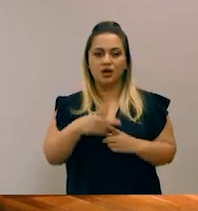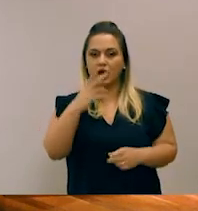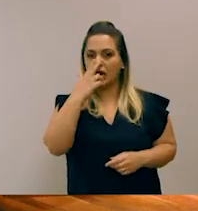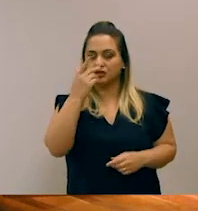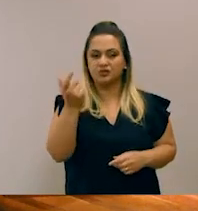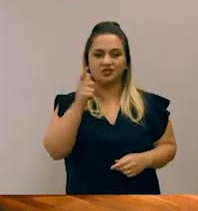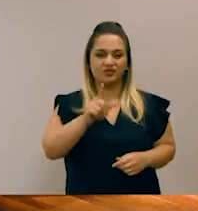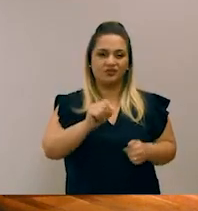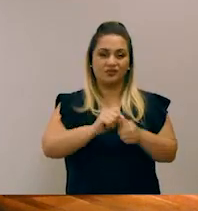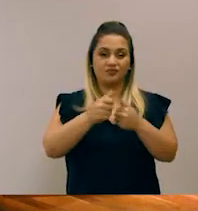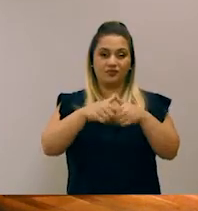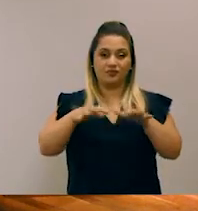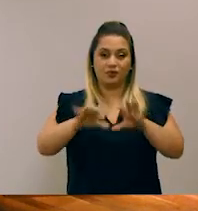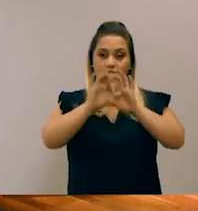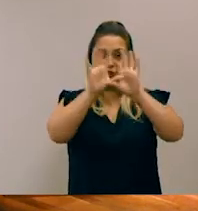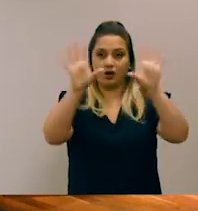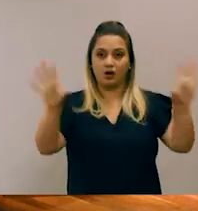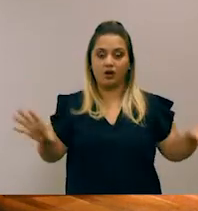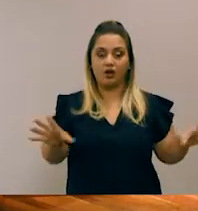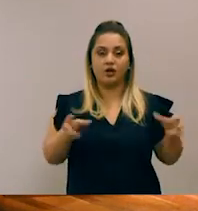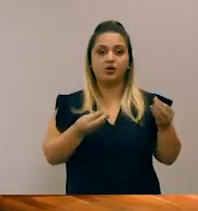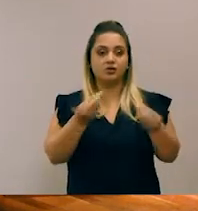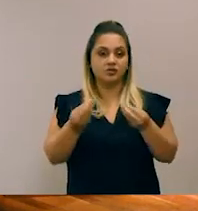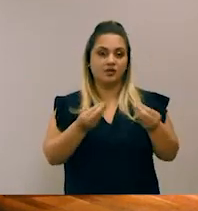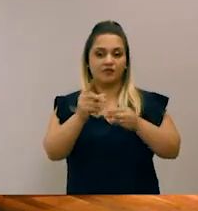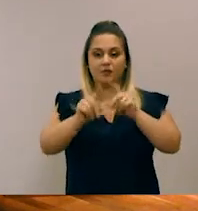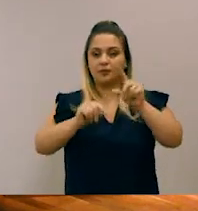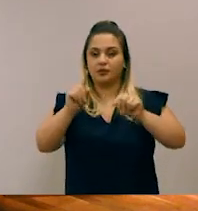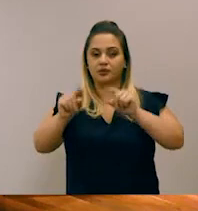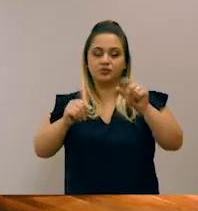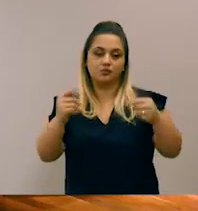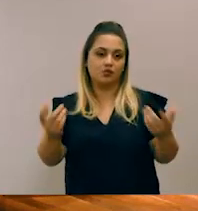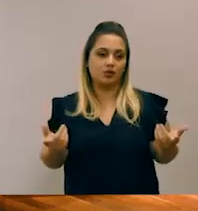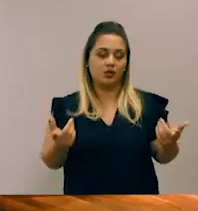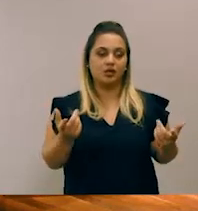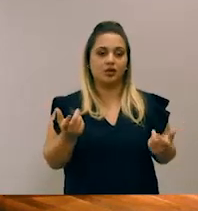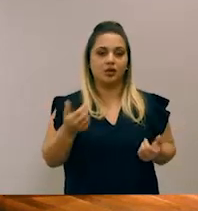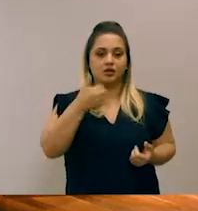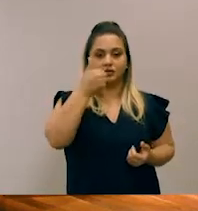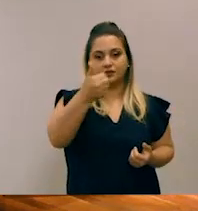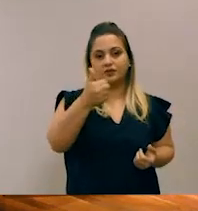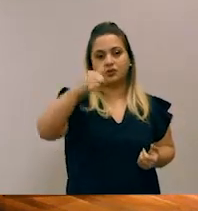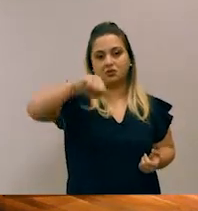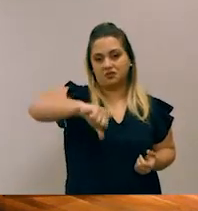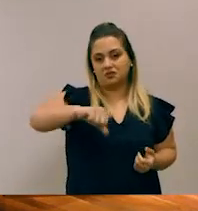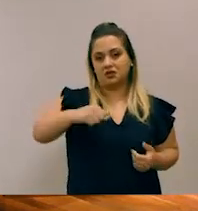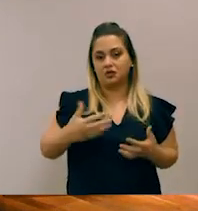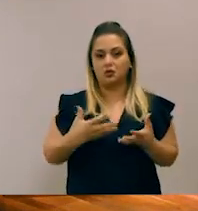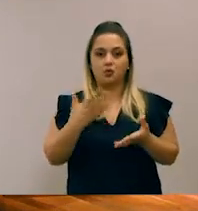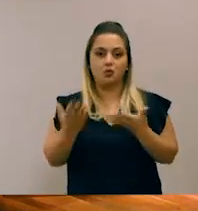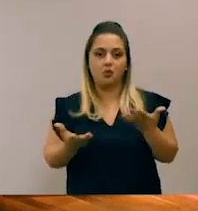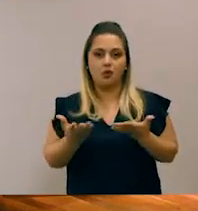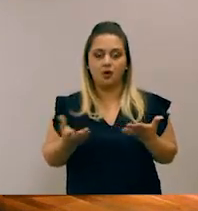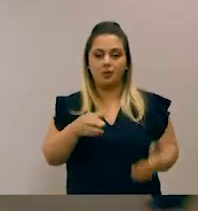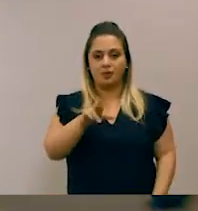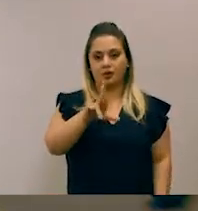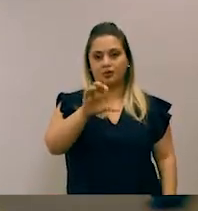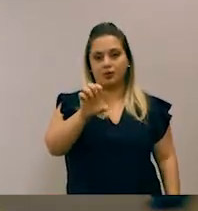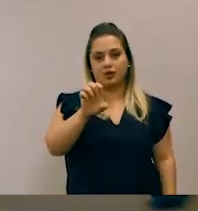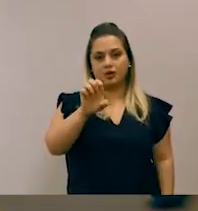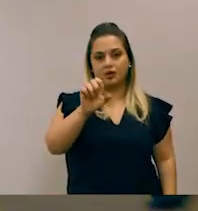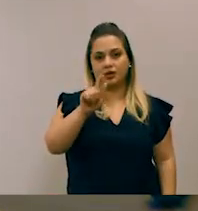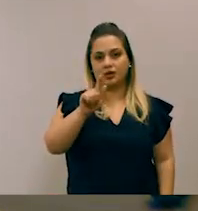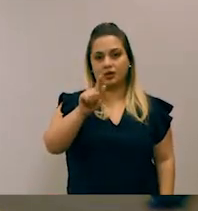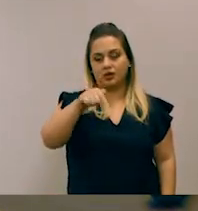I think this classification of increment was not clear. Was it used to automatize the decisions of approved or not approved? Yes, we